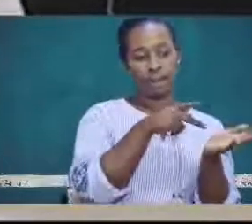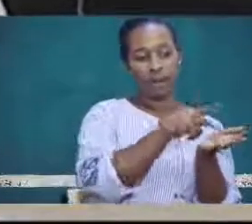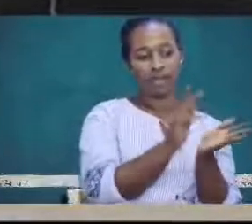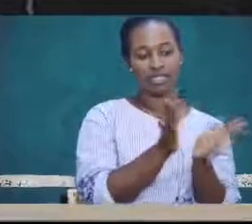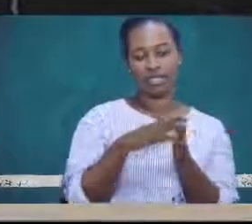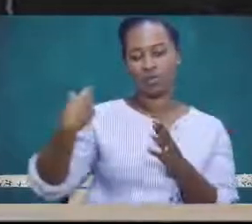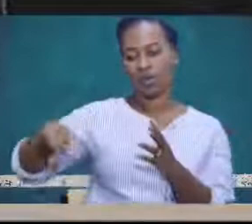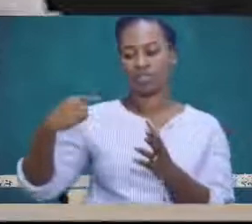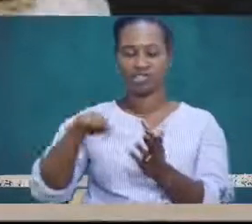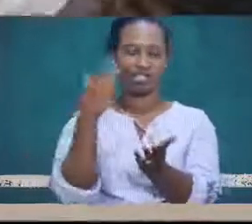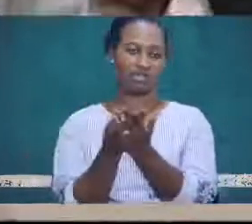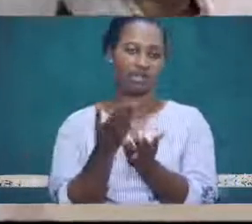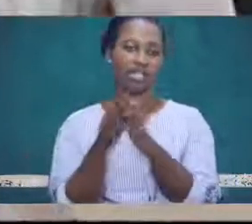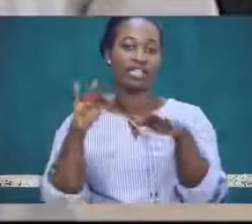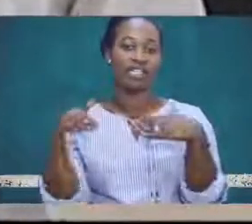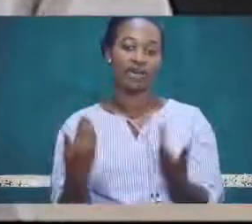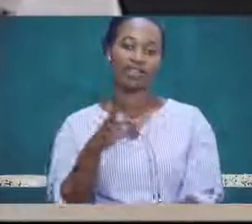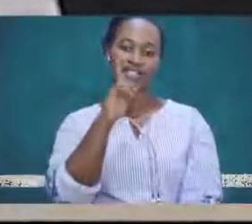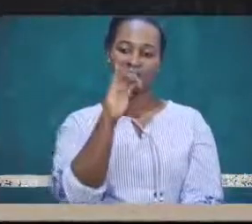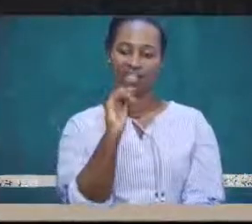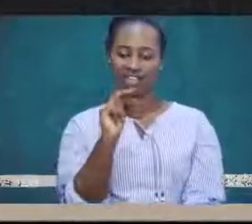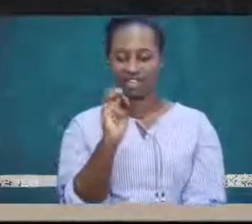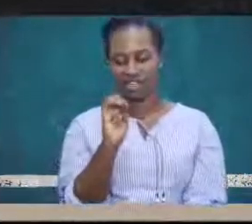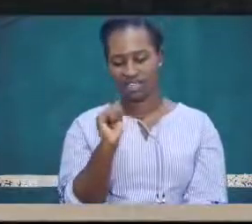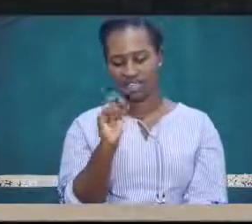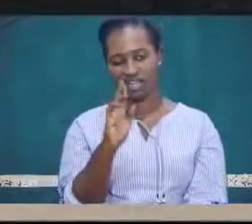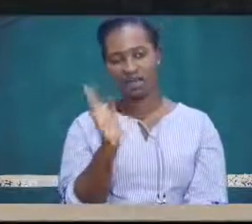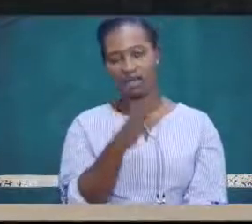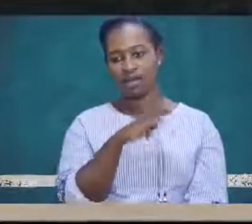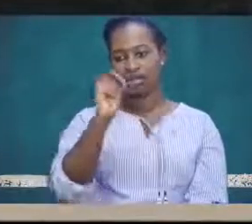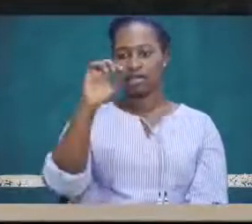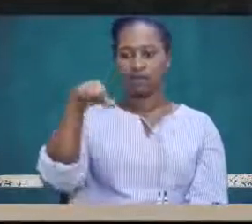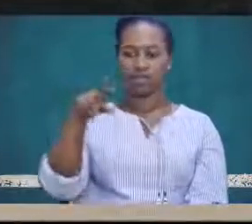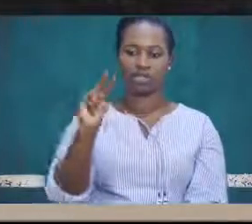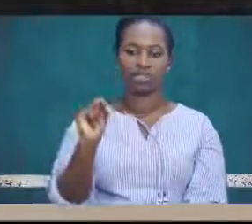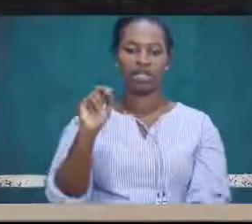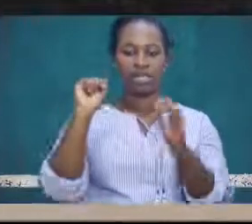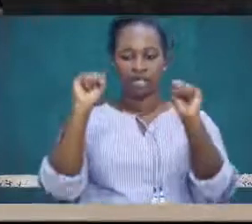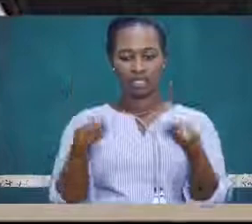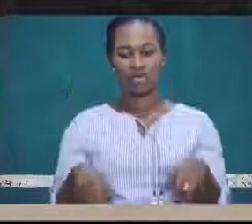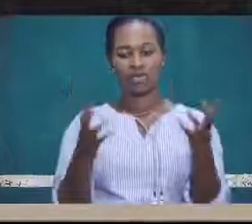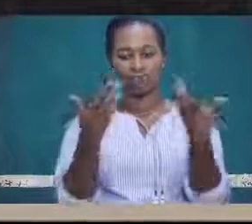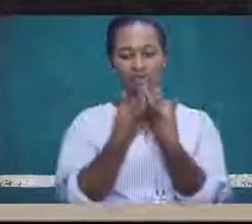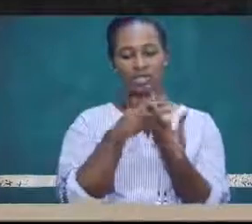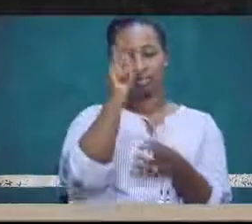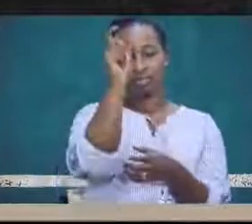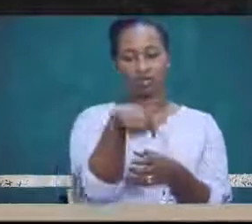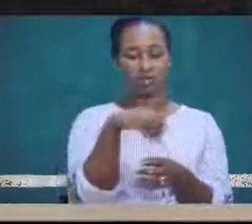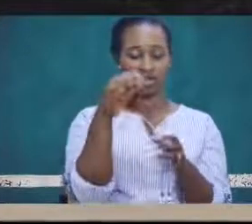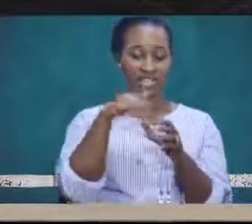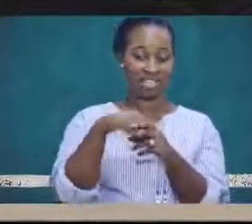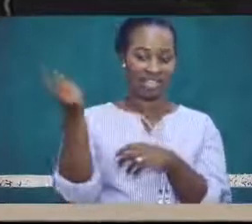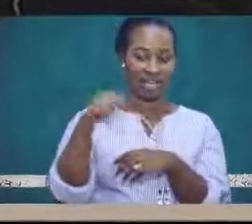demanded, or a linear equation that may relate a person's income and consumption